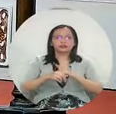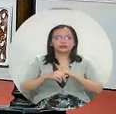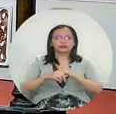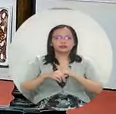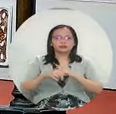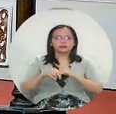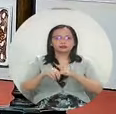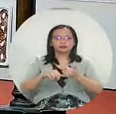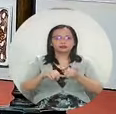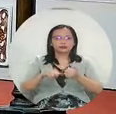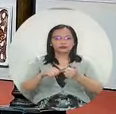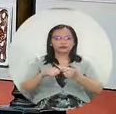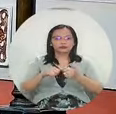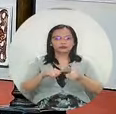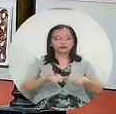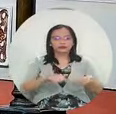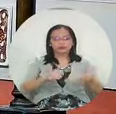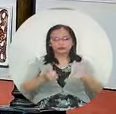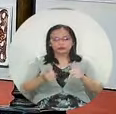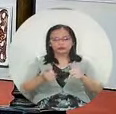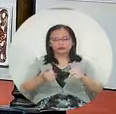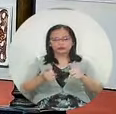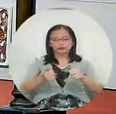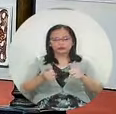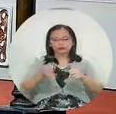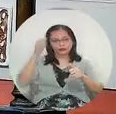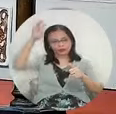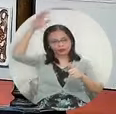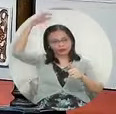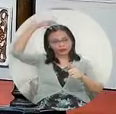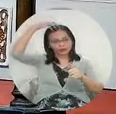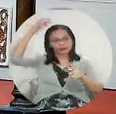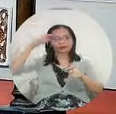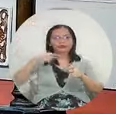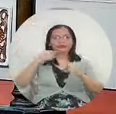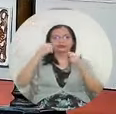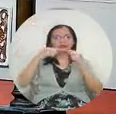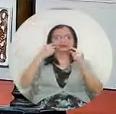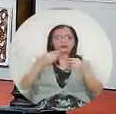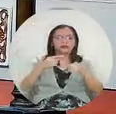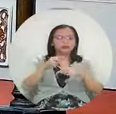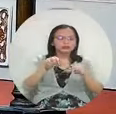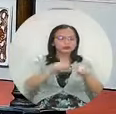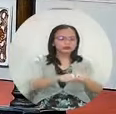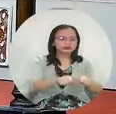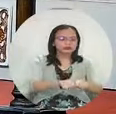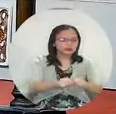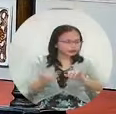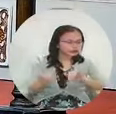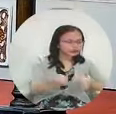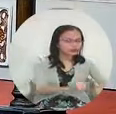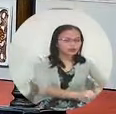sa Muslim, kanang imong sapatos, ibilin diya sa kuhan, sa pultahan.